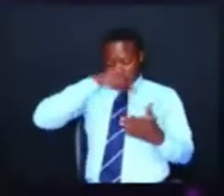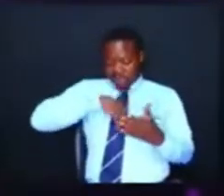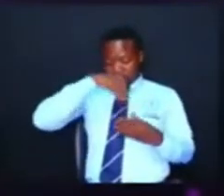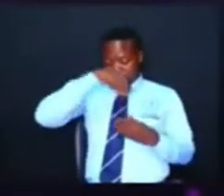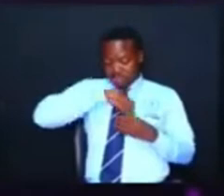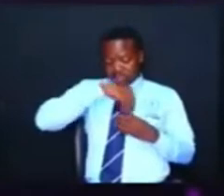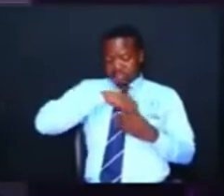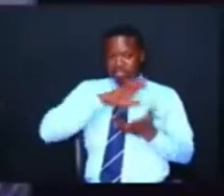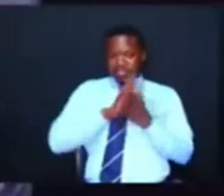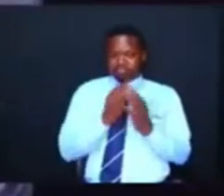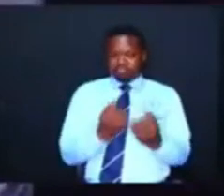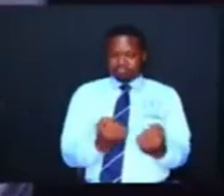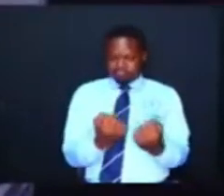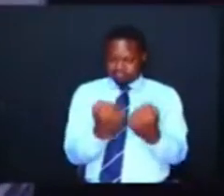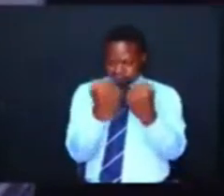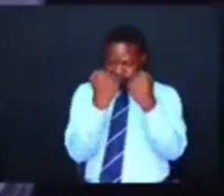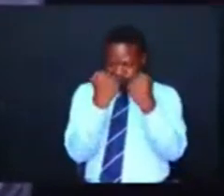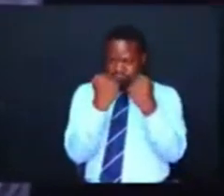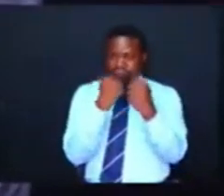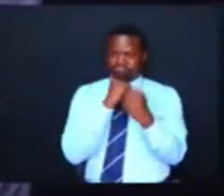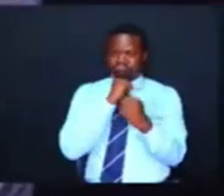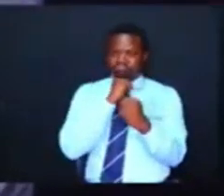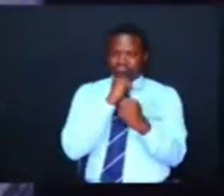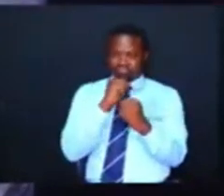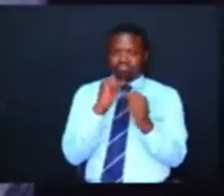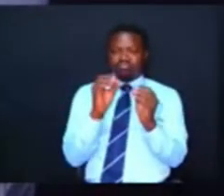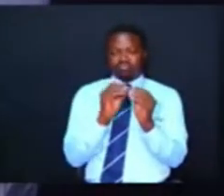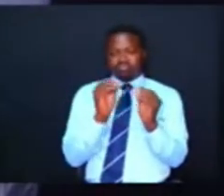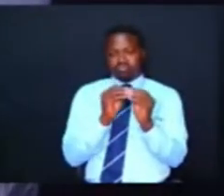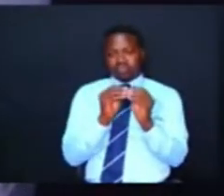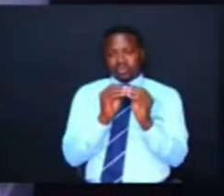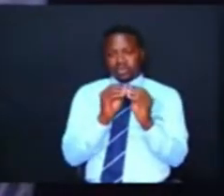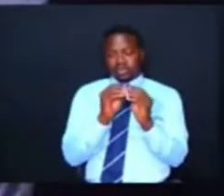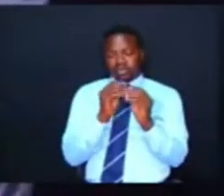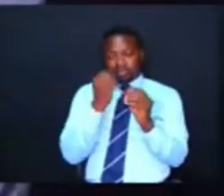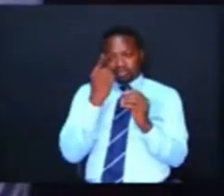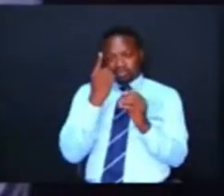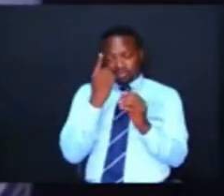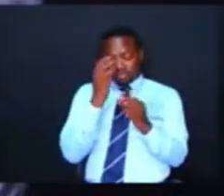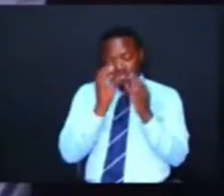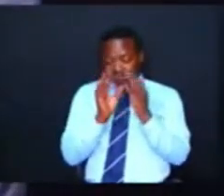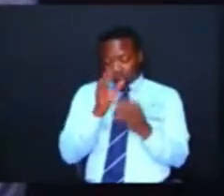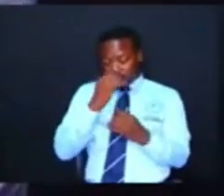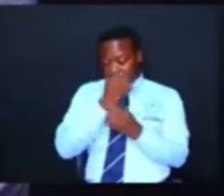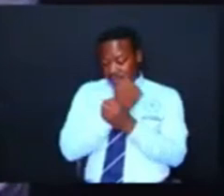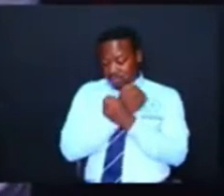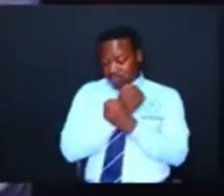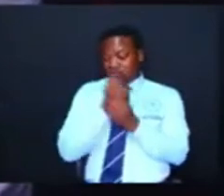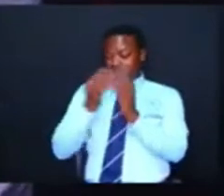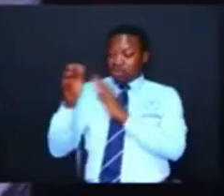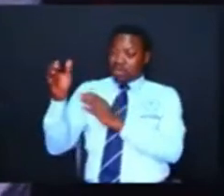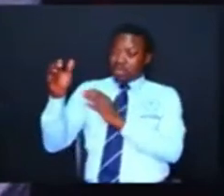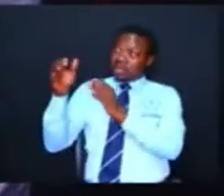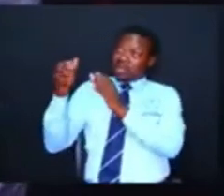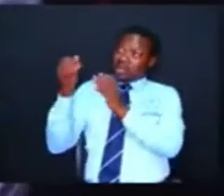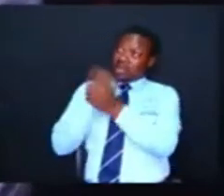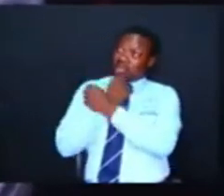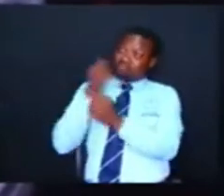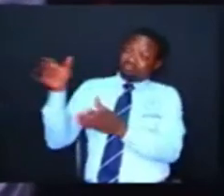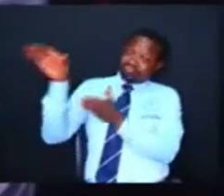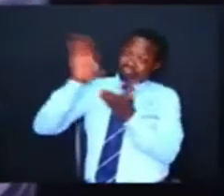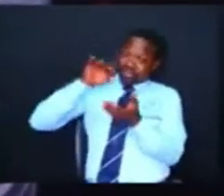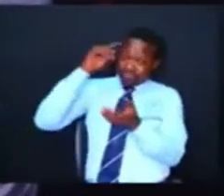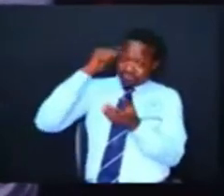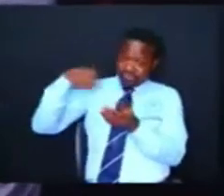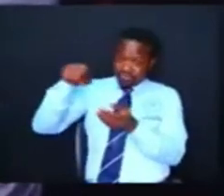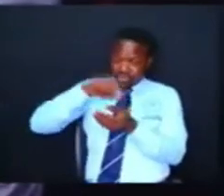mature inner man. So yankopon do ewo Christo mu no etumi din hine yakese weye mu ayakoma ebeye de ne ho den so mafo